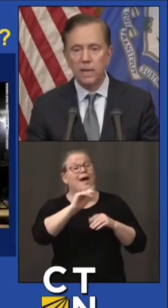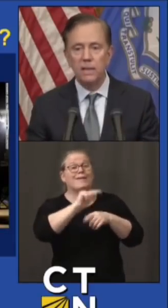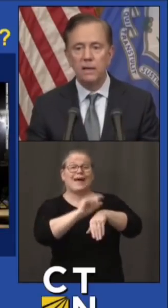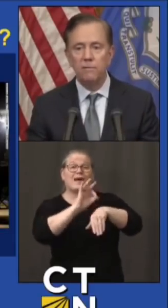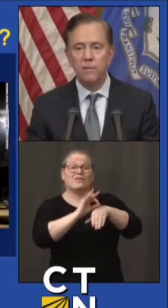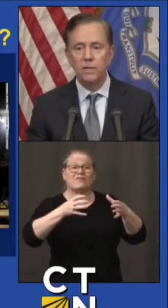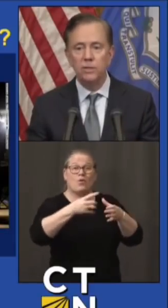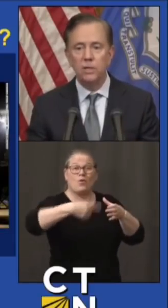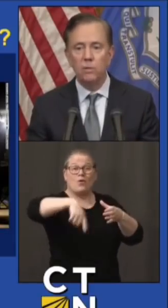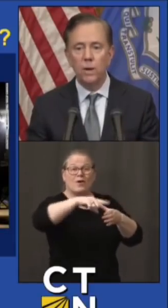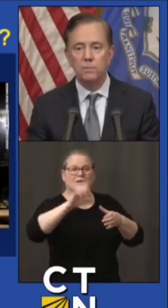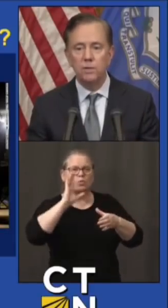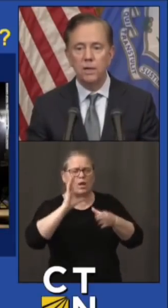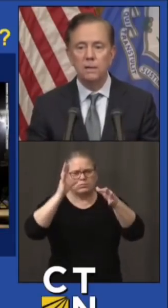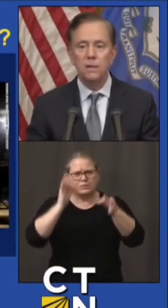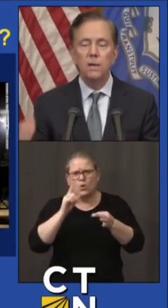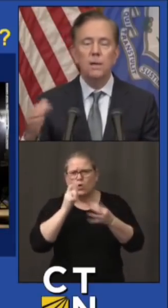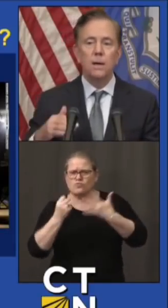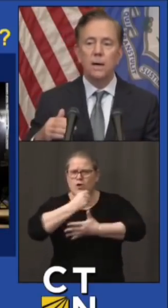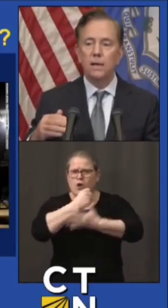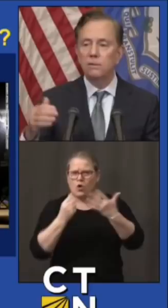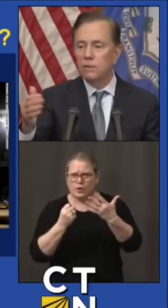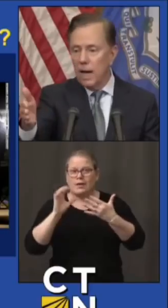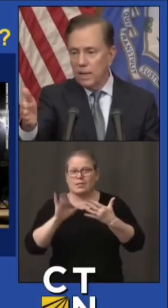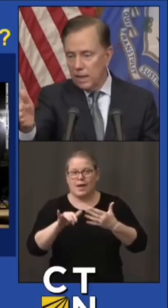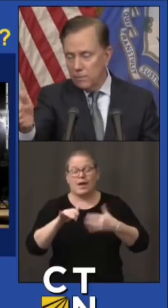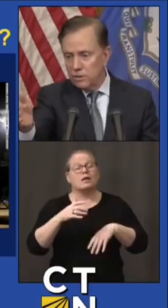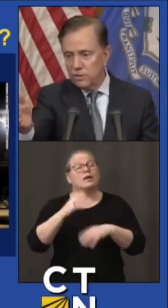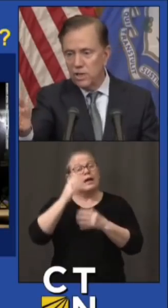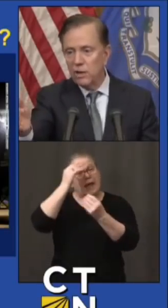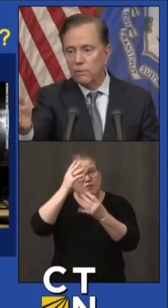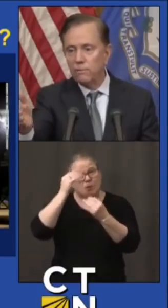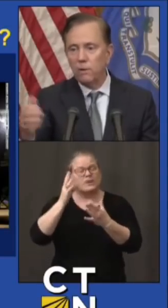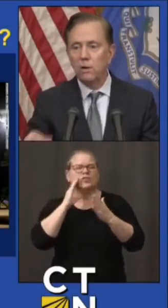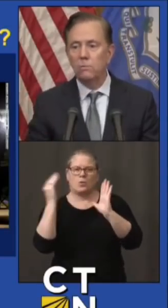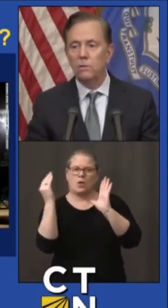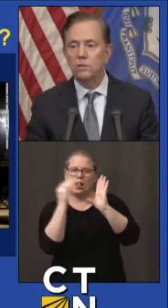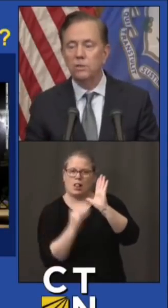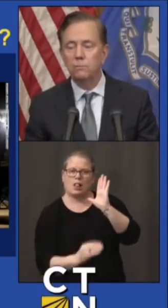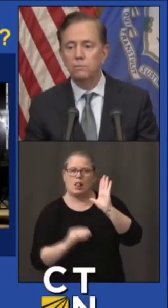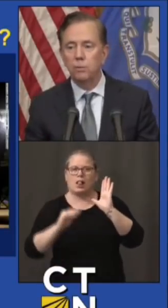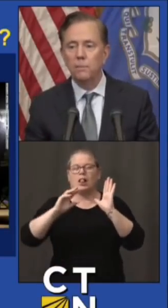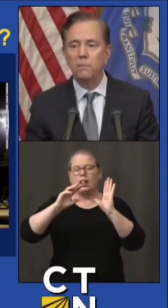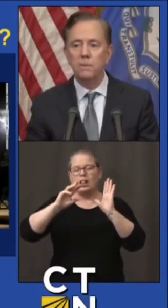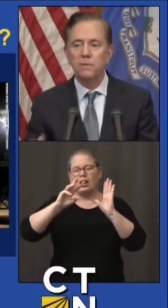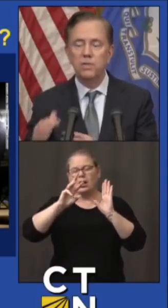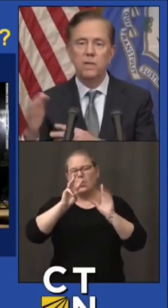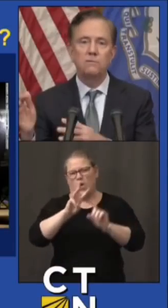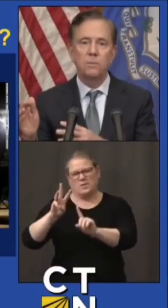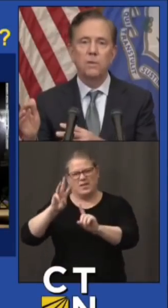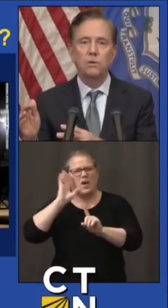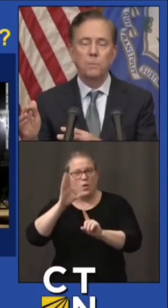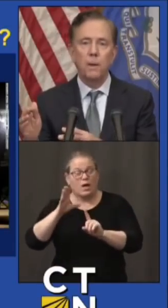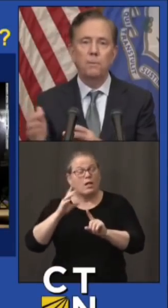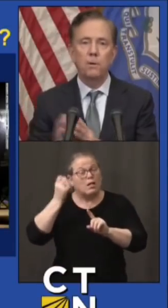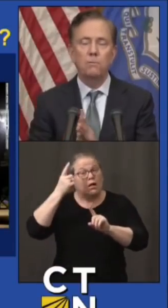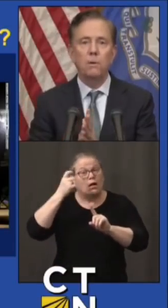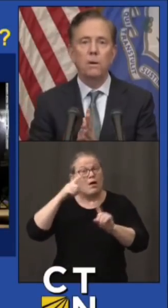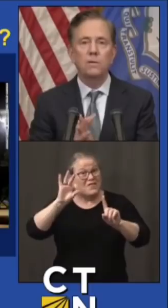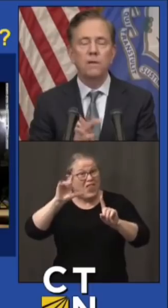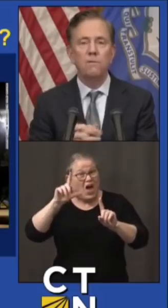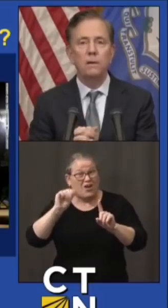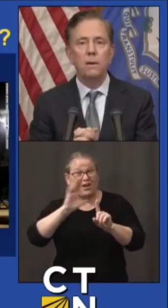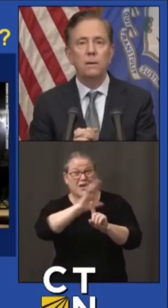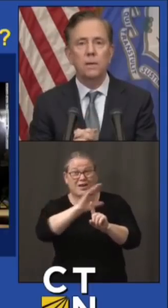able to get that information at the website. Not like what you see here in Florida, which is you've probably been seeing some of the newspaper